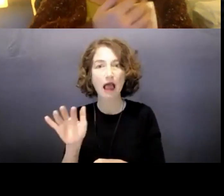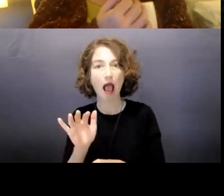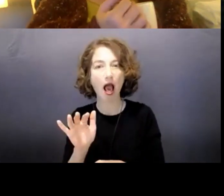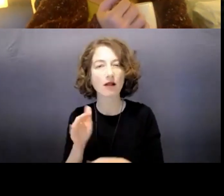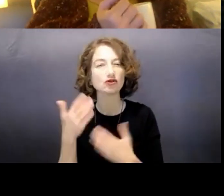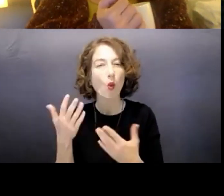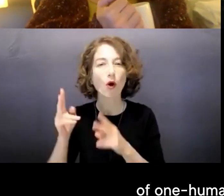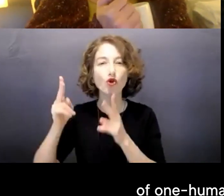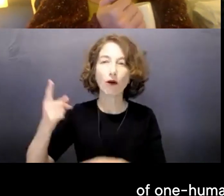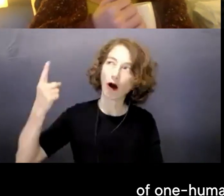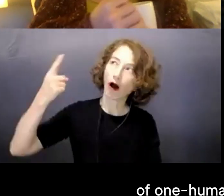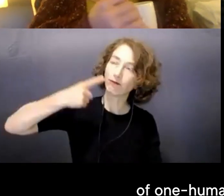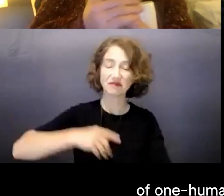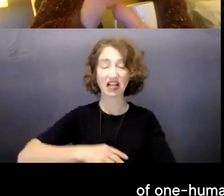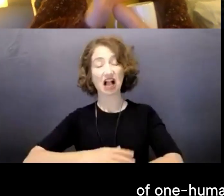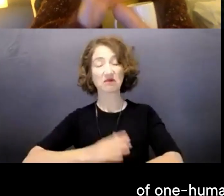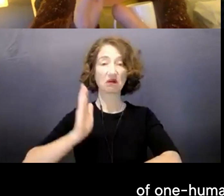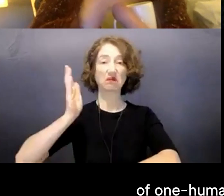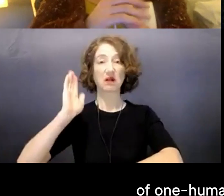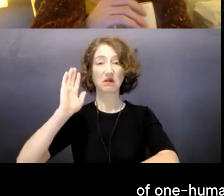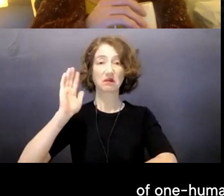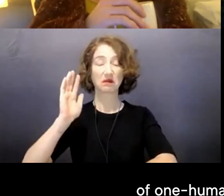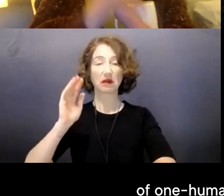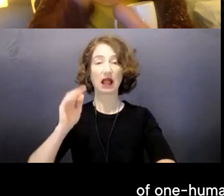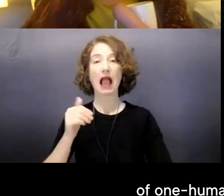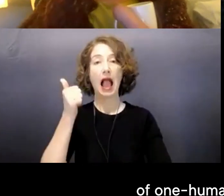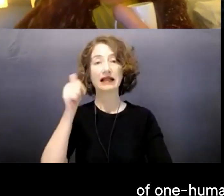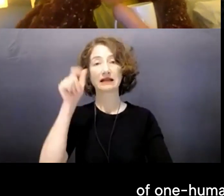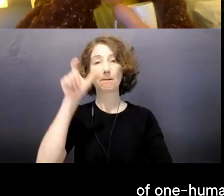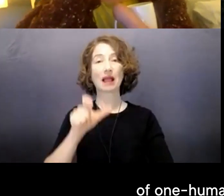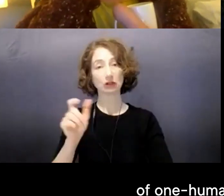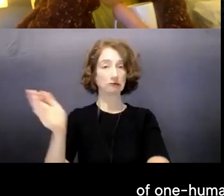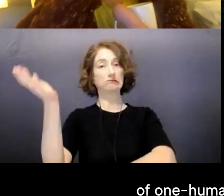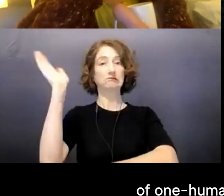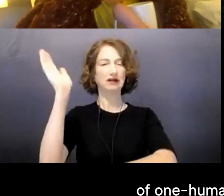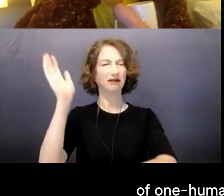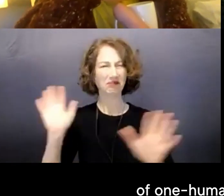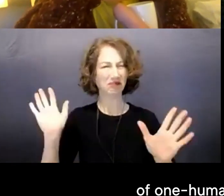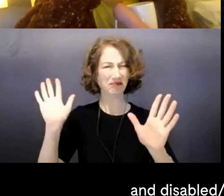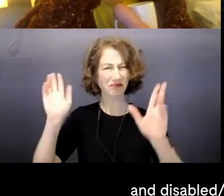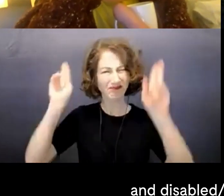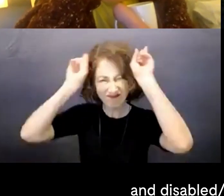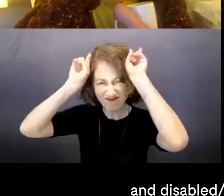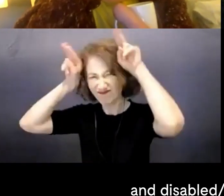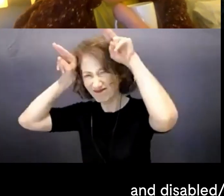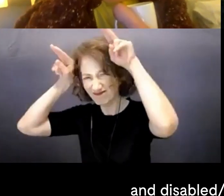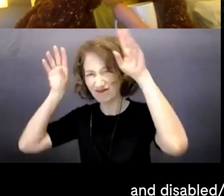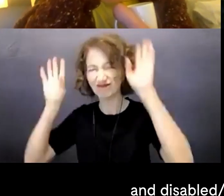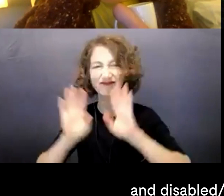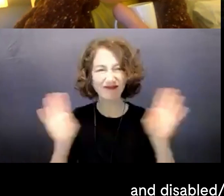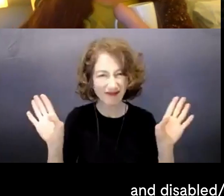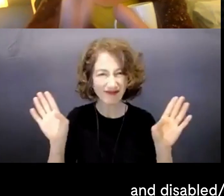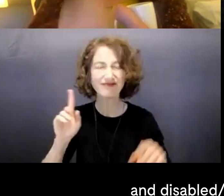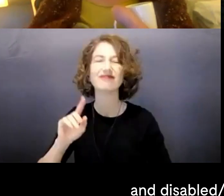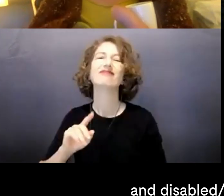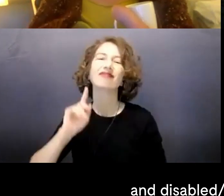resist the traditional model of one human keynotes and to highlight the power of deaf and disabled crip